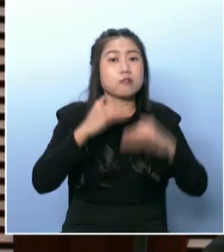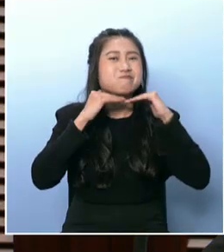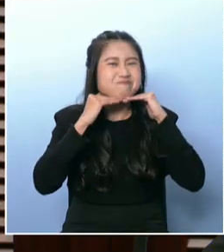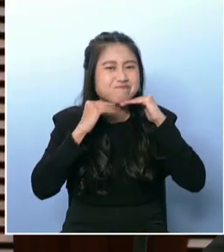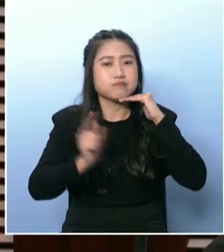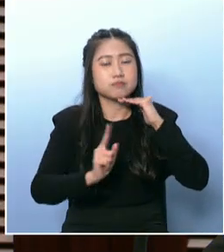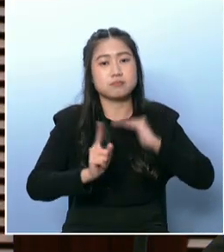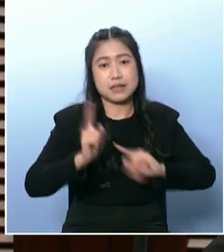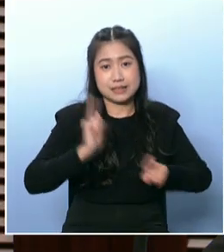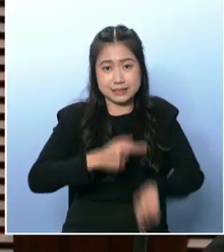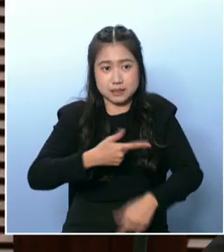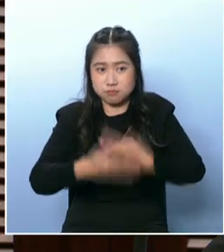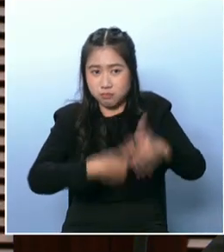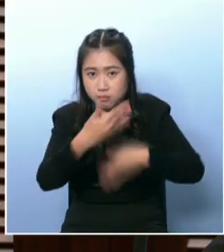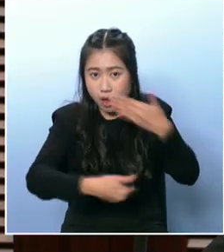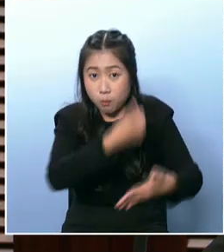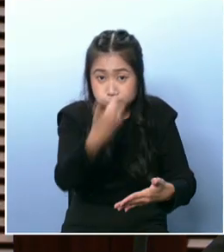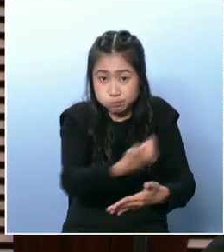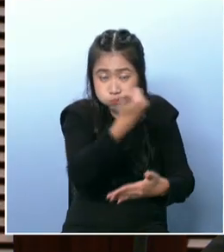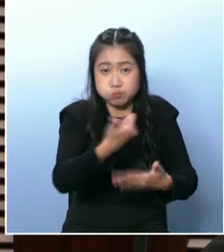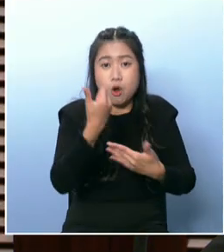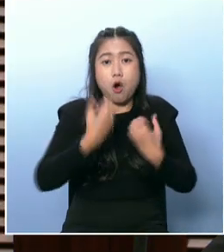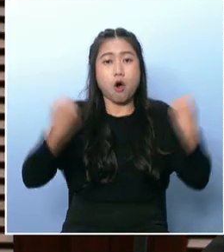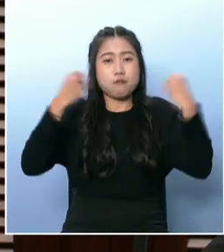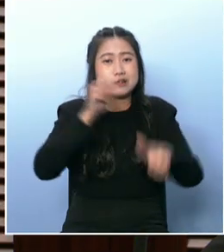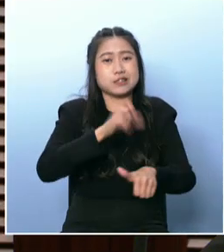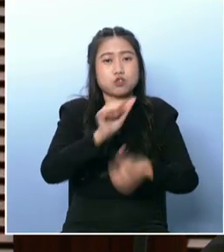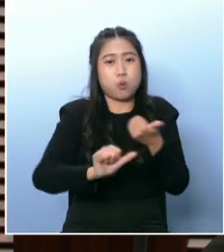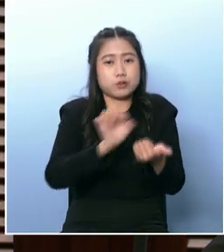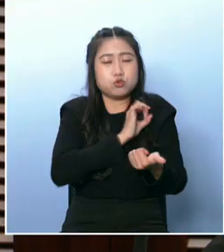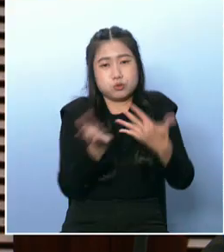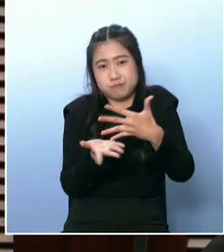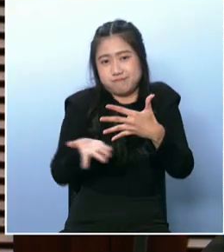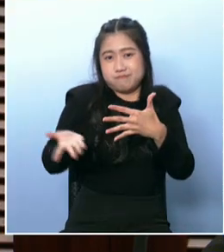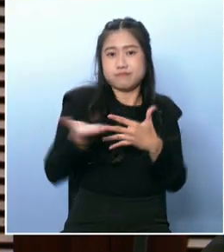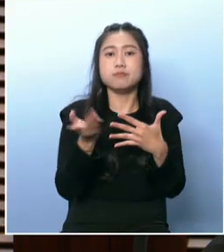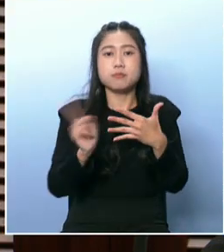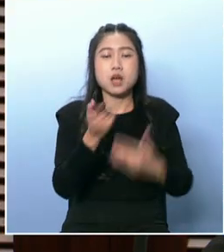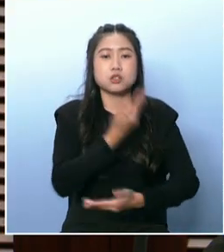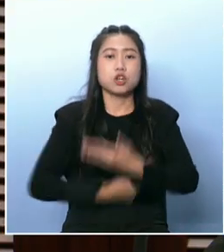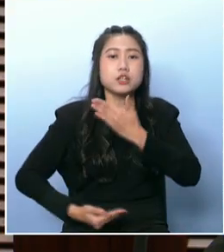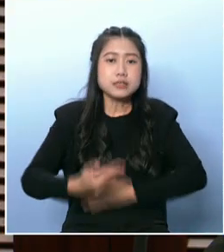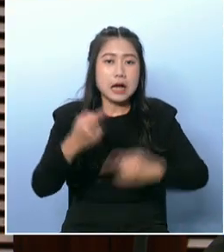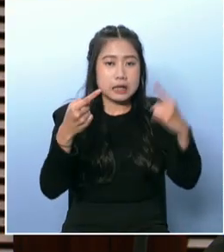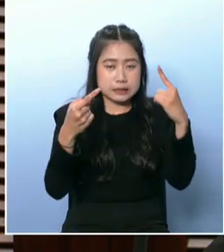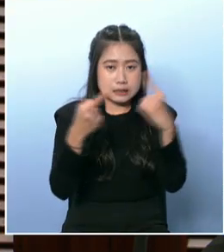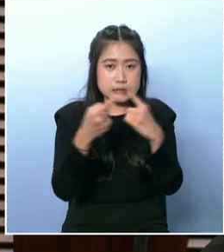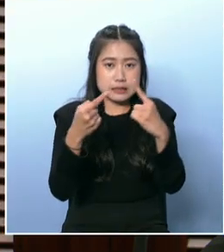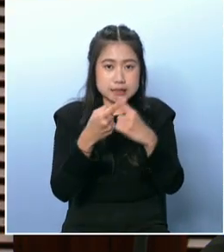that direction, I hope that in future, when time is ripe, we can escalate the